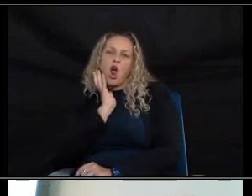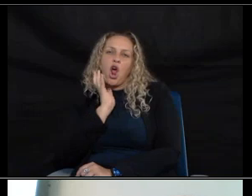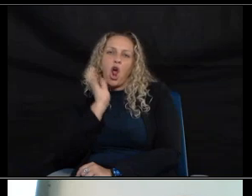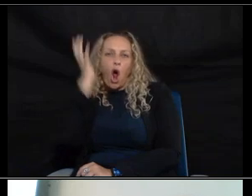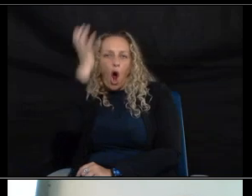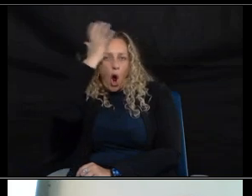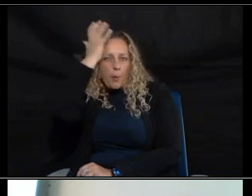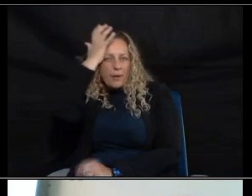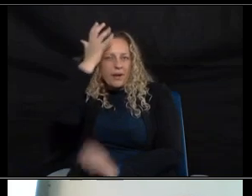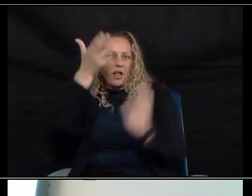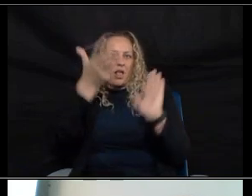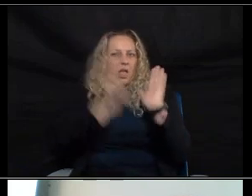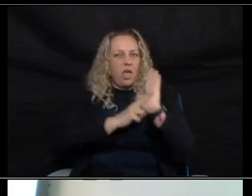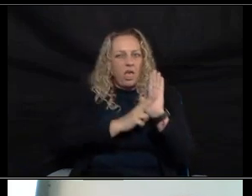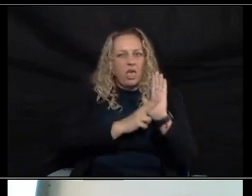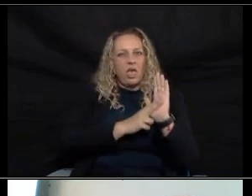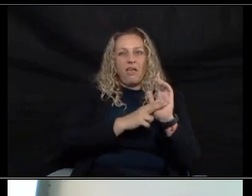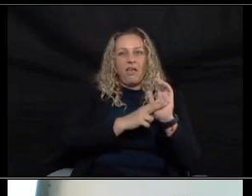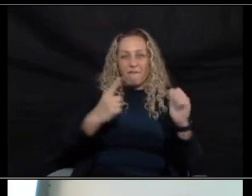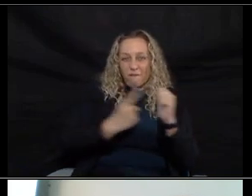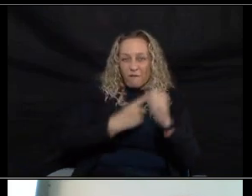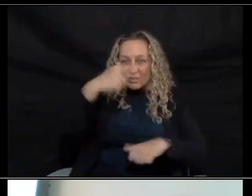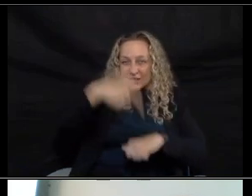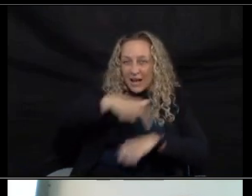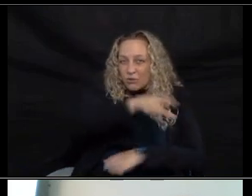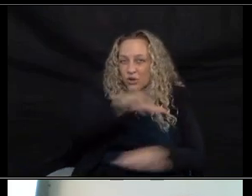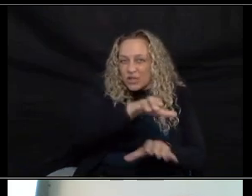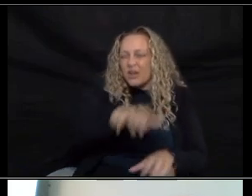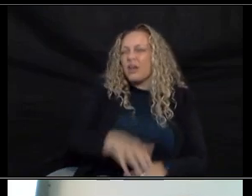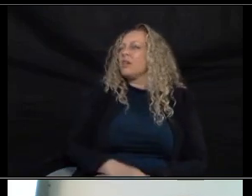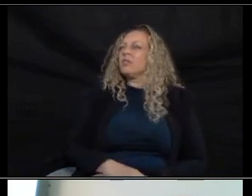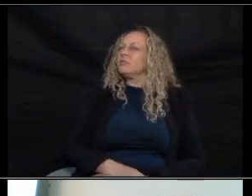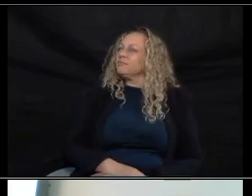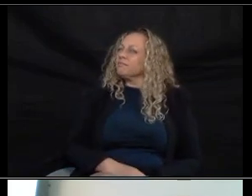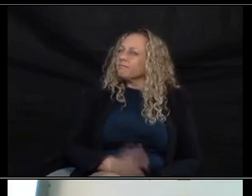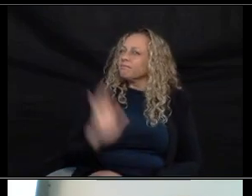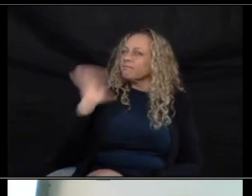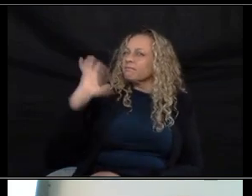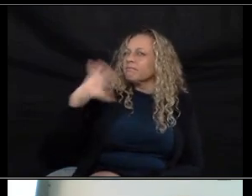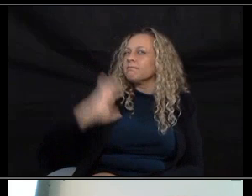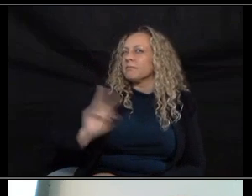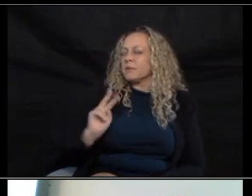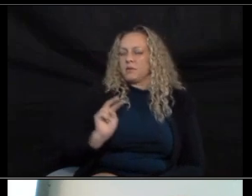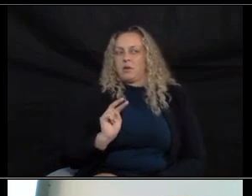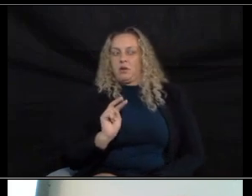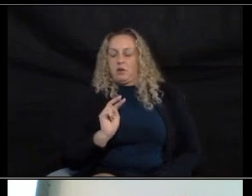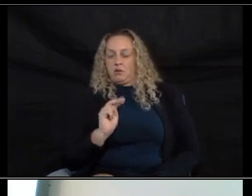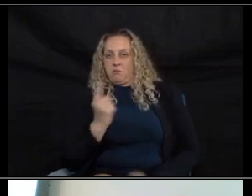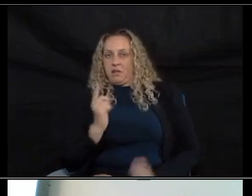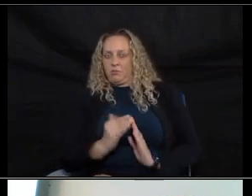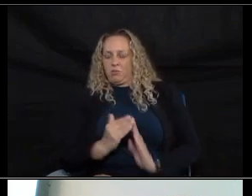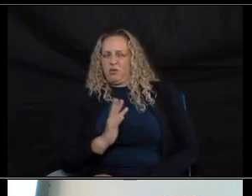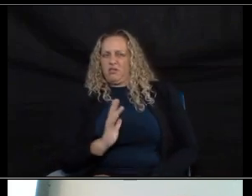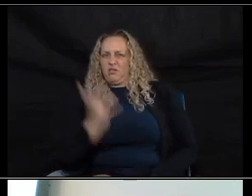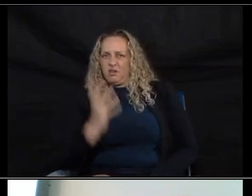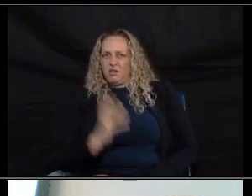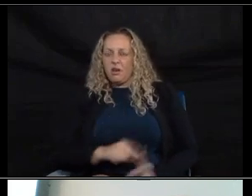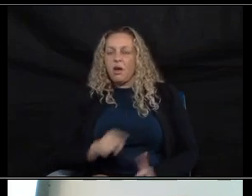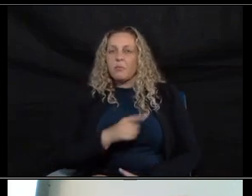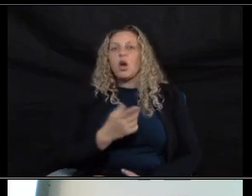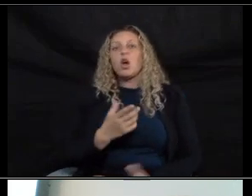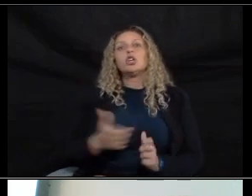post. And it's not the first time she's done something that's been highly questionable. All right, when it's coming to people in the Black community. All right, but Chief